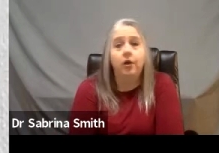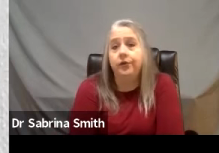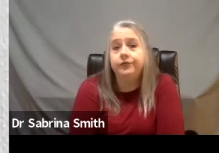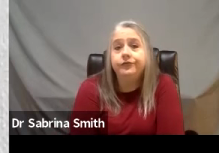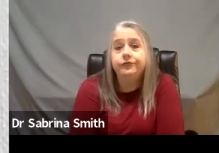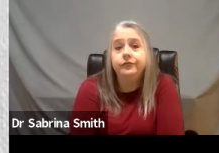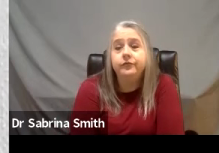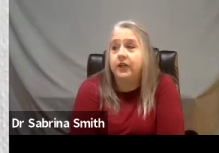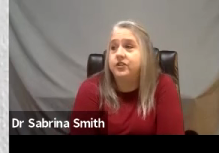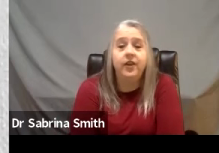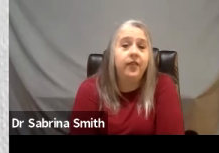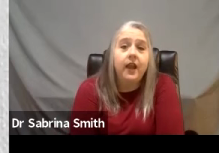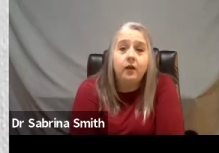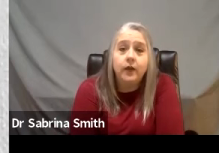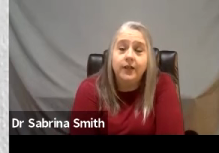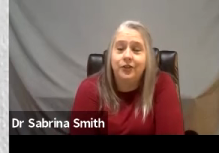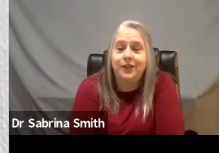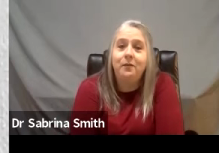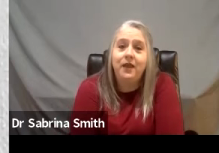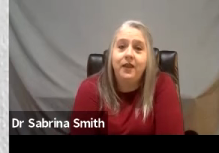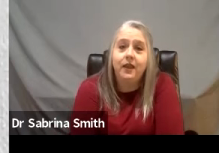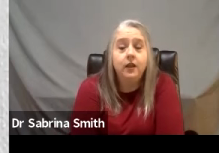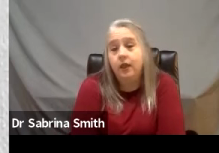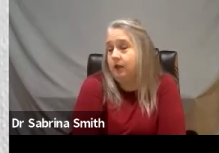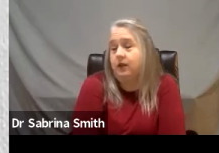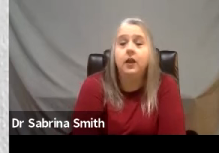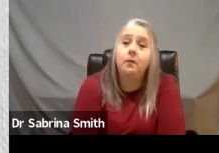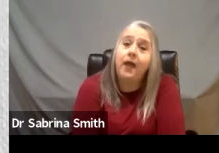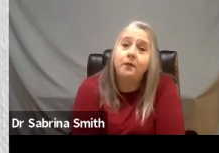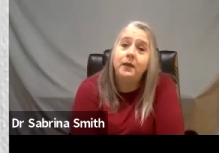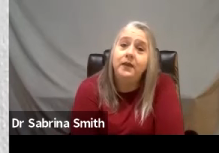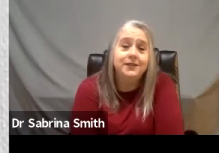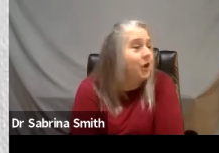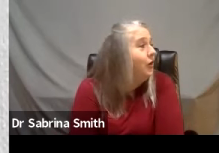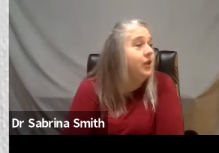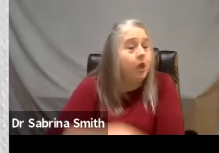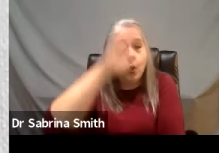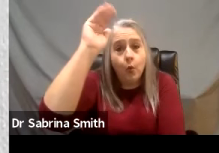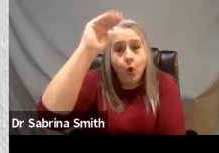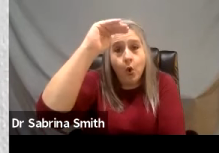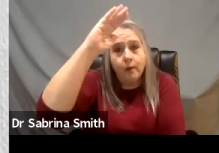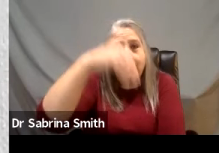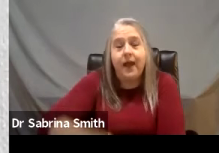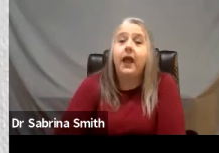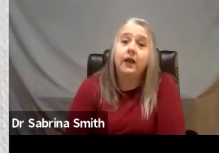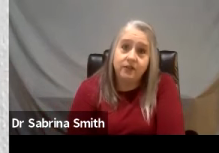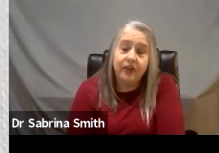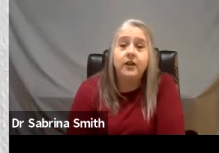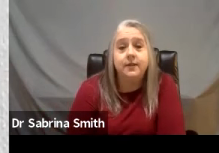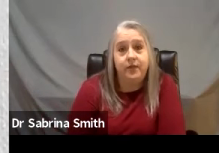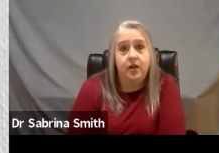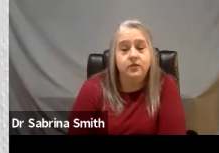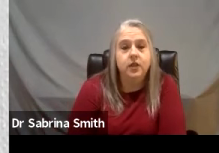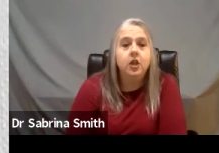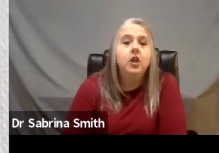train's gone. I just found that out when I took the IPA again. It doesn't come back. Maybe it's gone. Woohoo, bye-bye. I have to figure